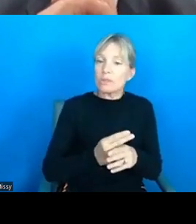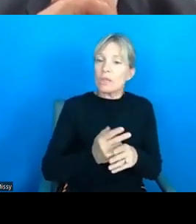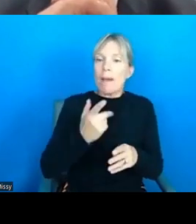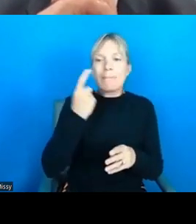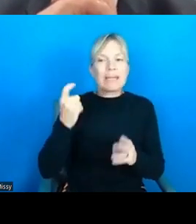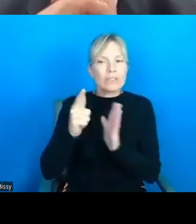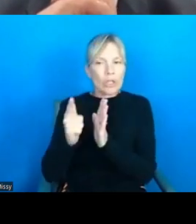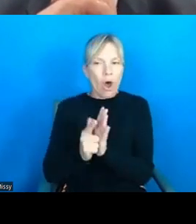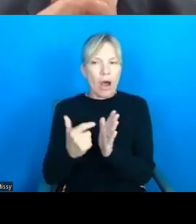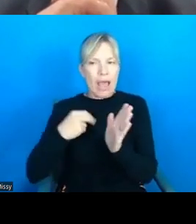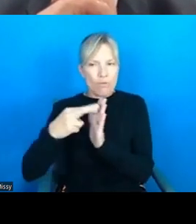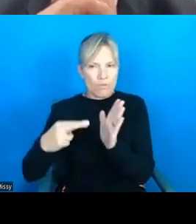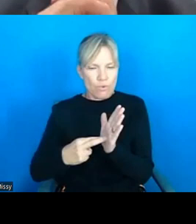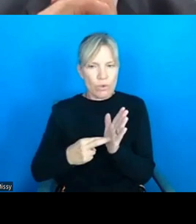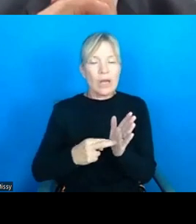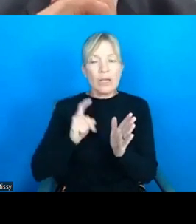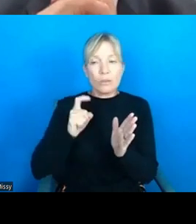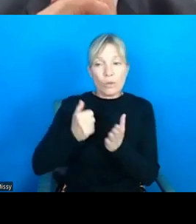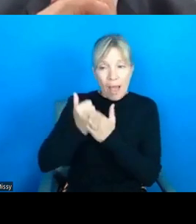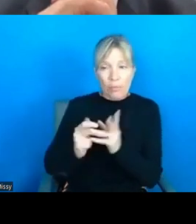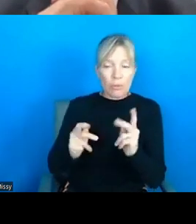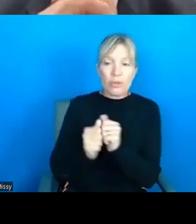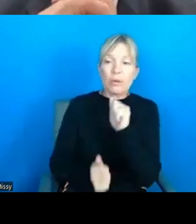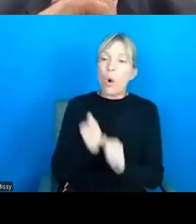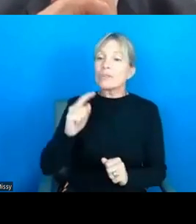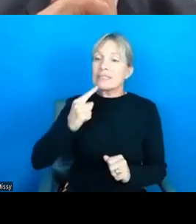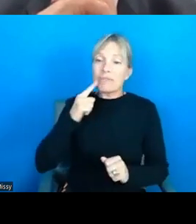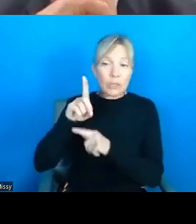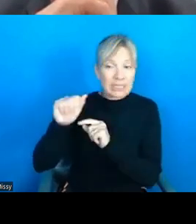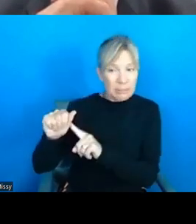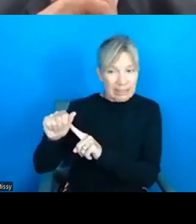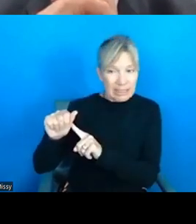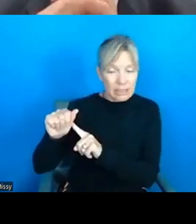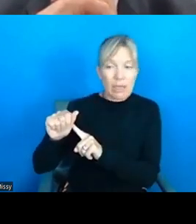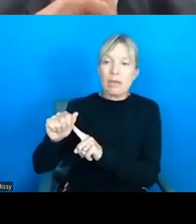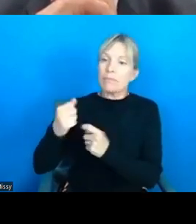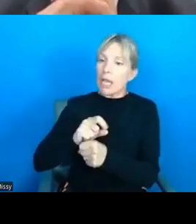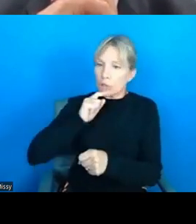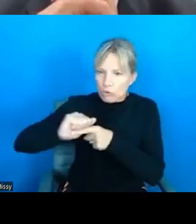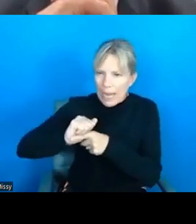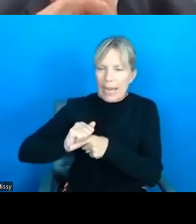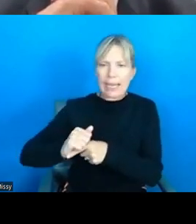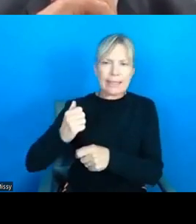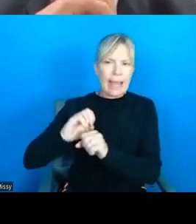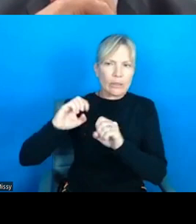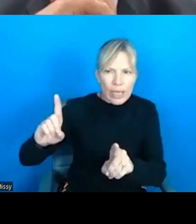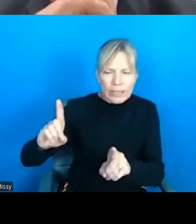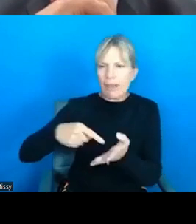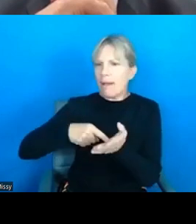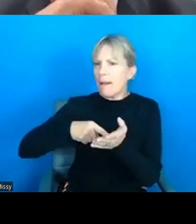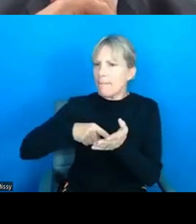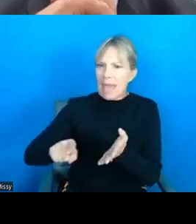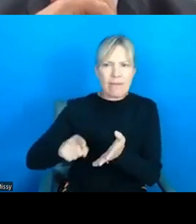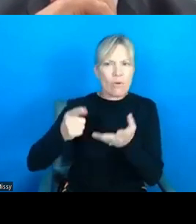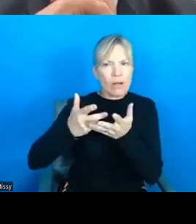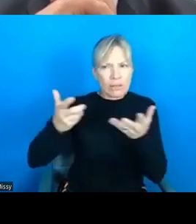law to help people with the most severe disabilities get training, education. It paid for a